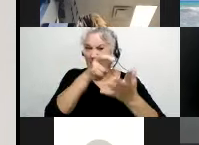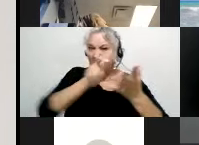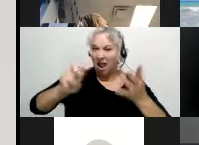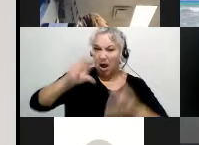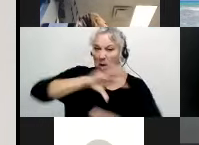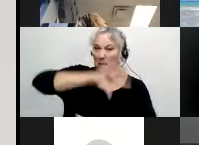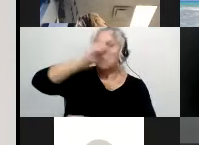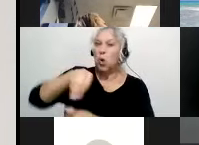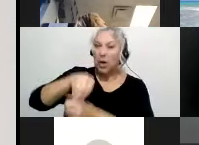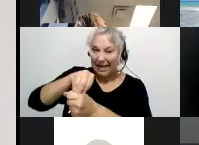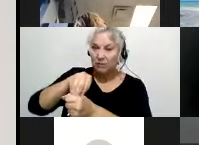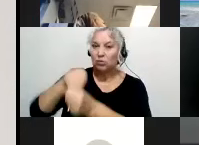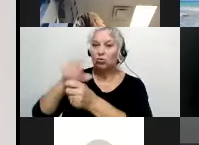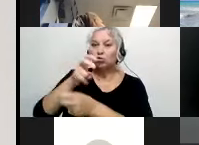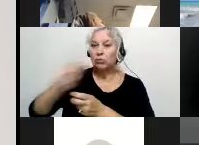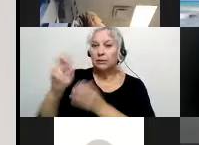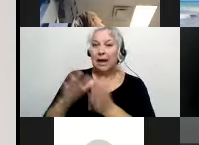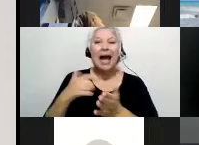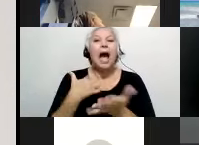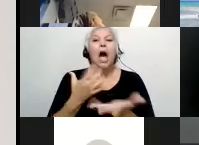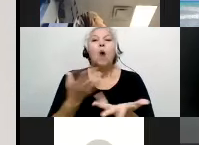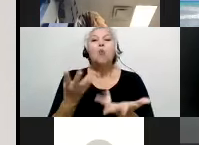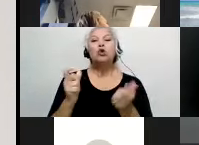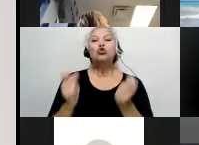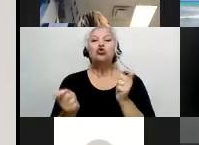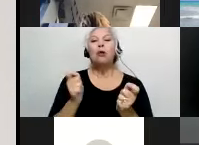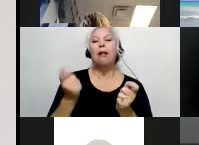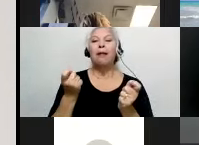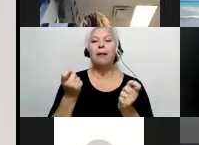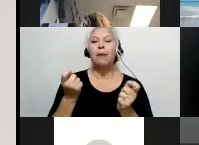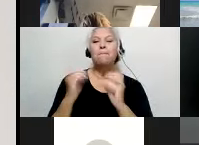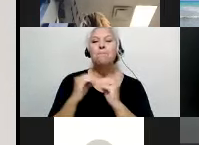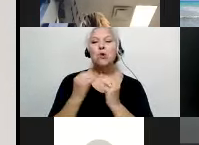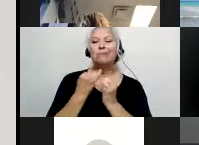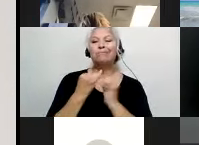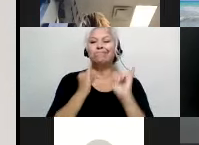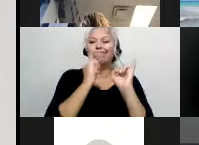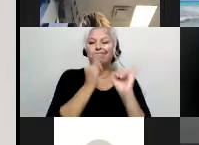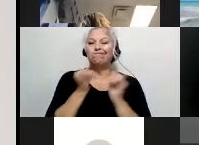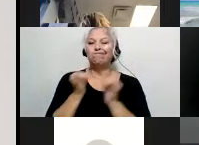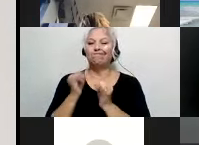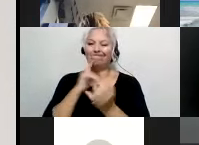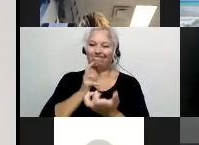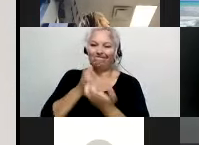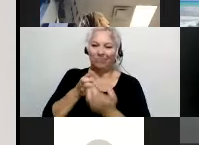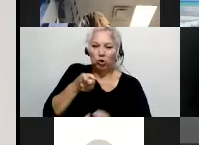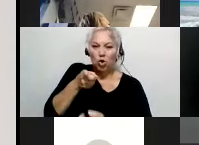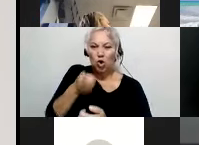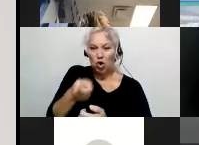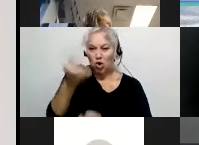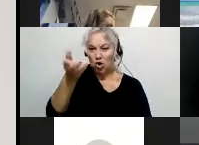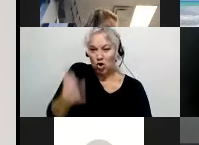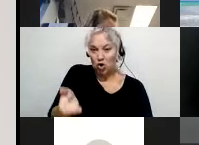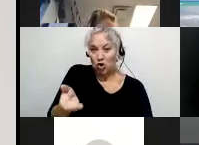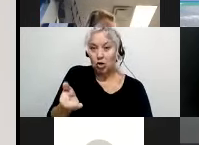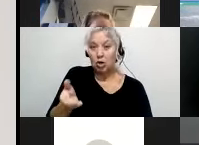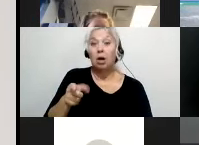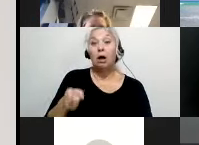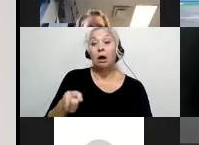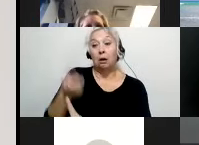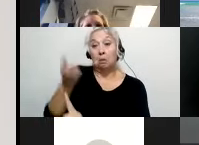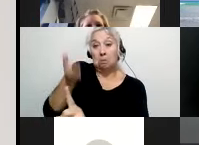transition plan. But I always like to change them up a little bit to be a little more individualized to Selena. So Selena, to